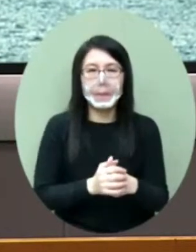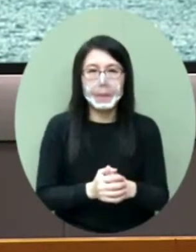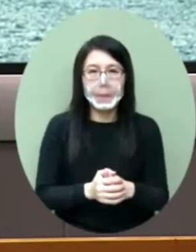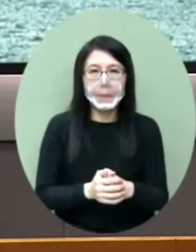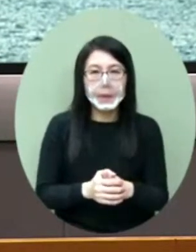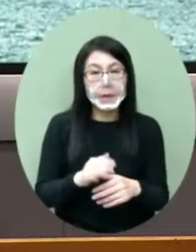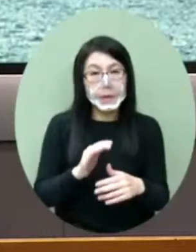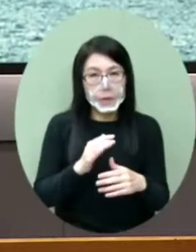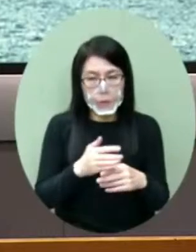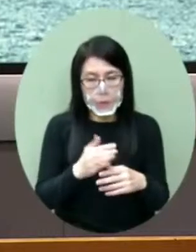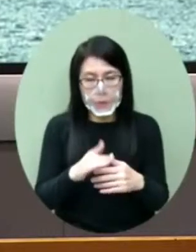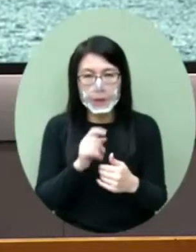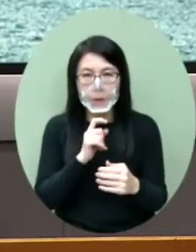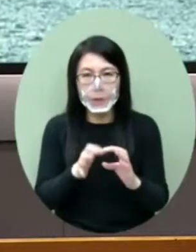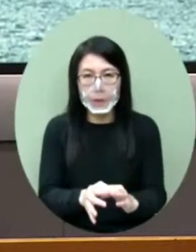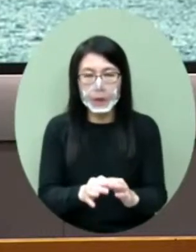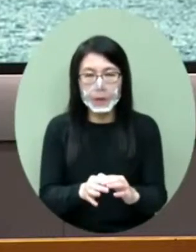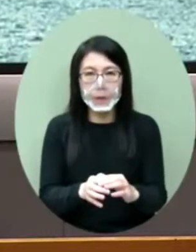thing.